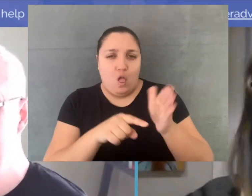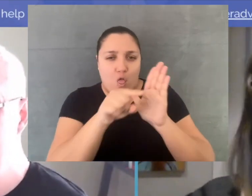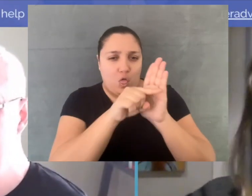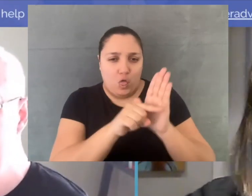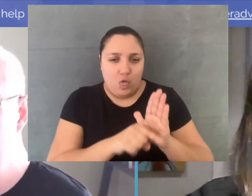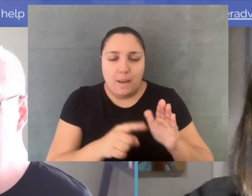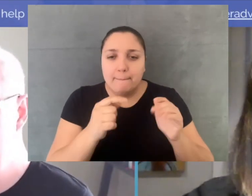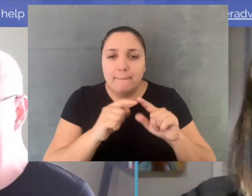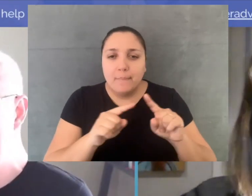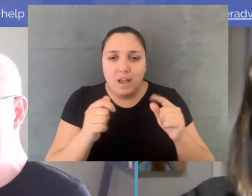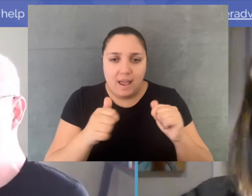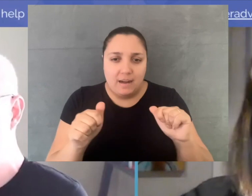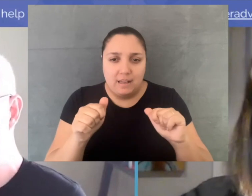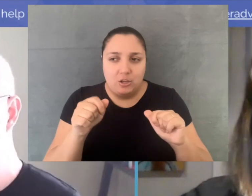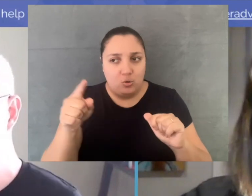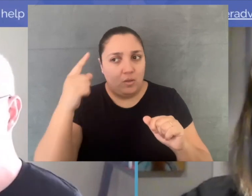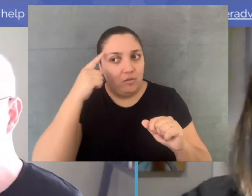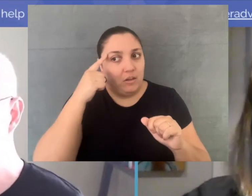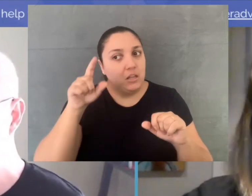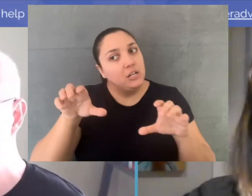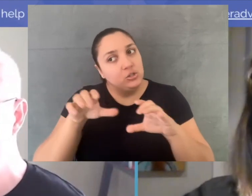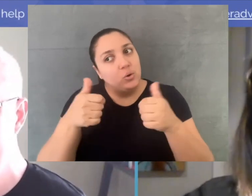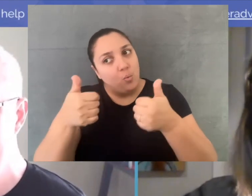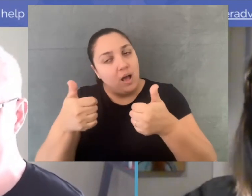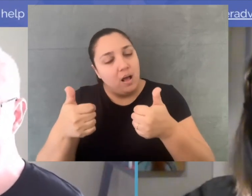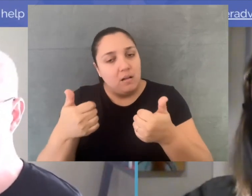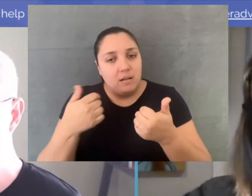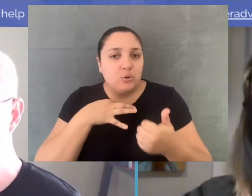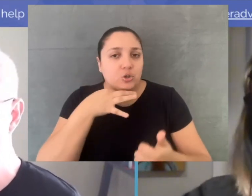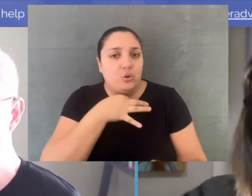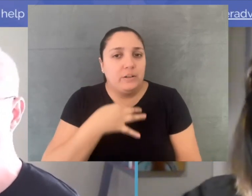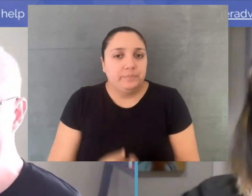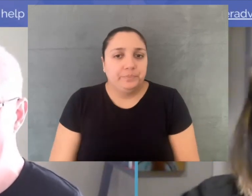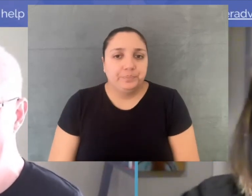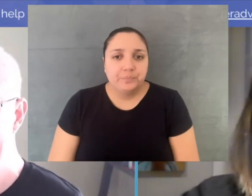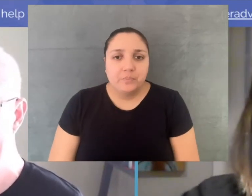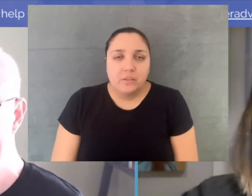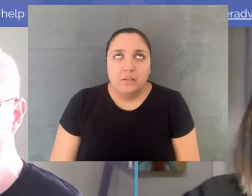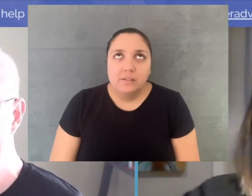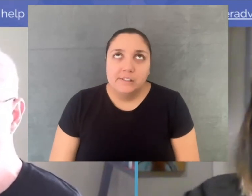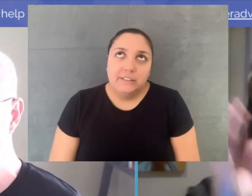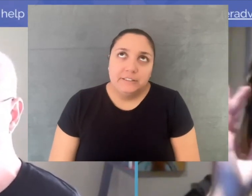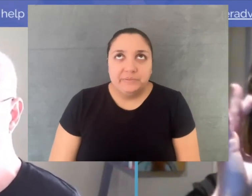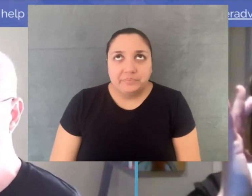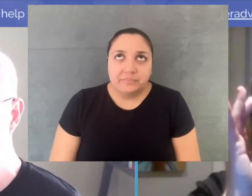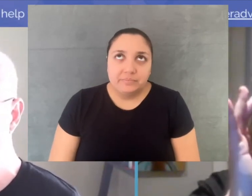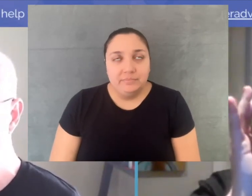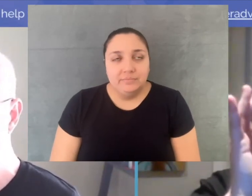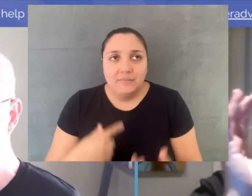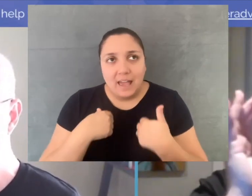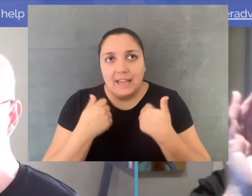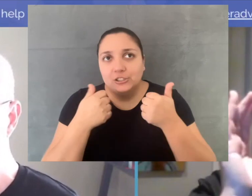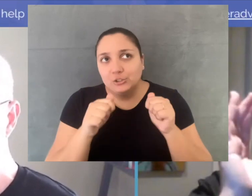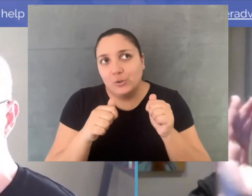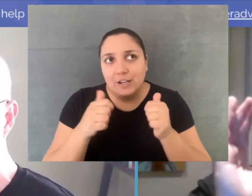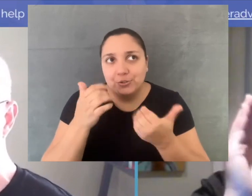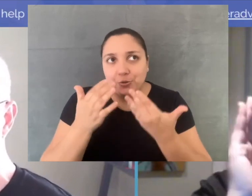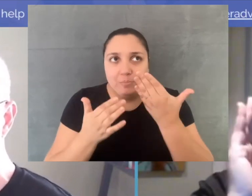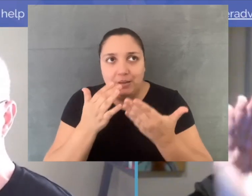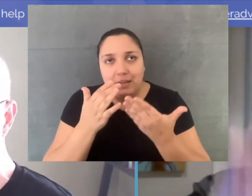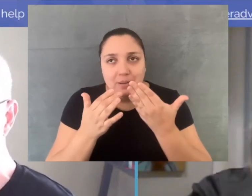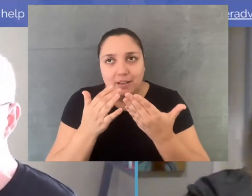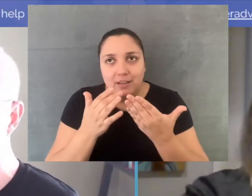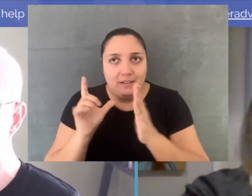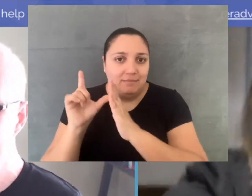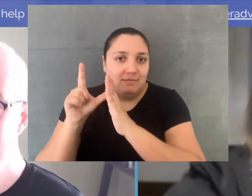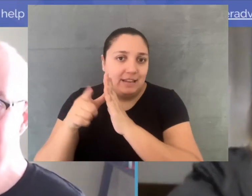of that you have encountered and you think did things well, I'd be curious. No, I can try to somewhat get back to you on